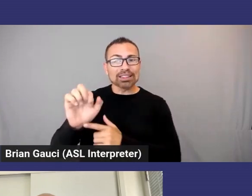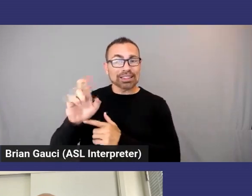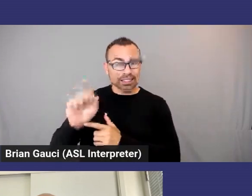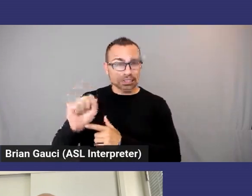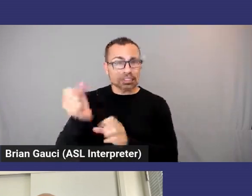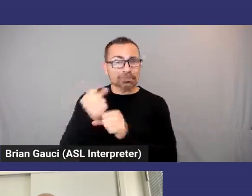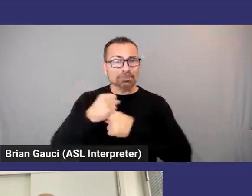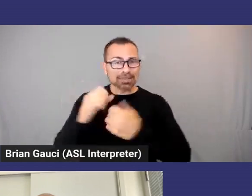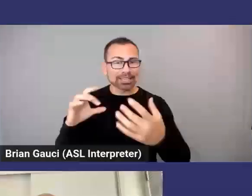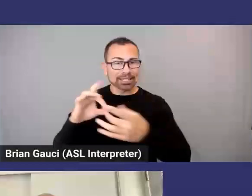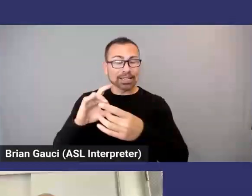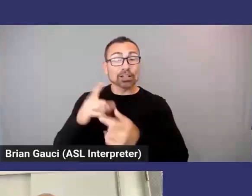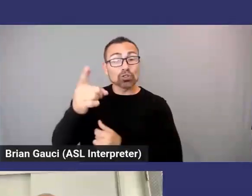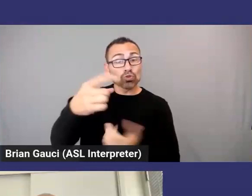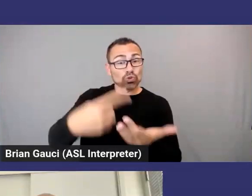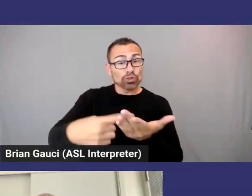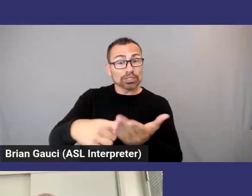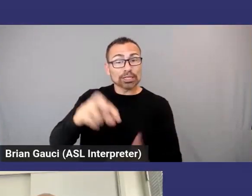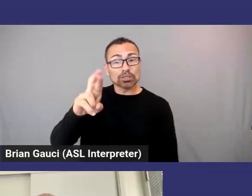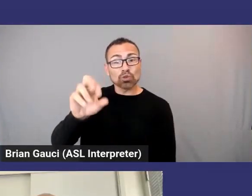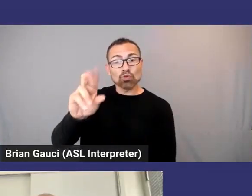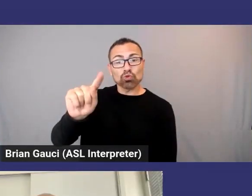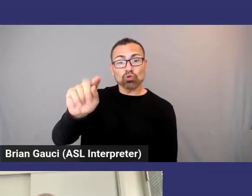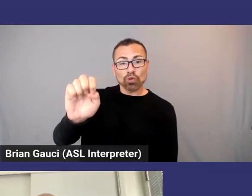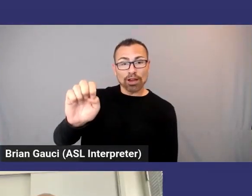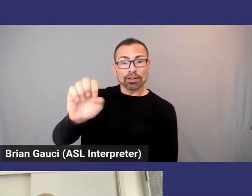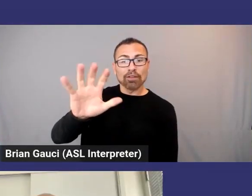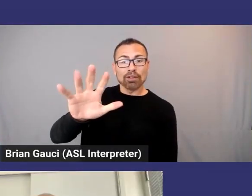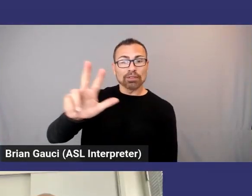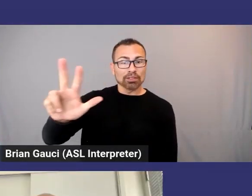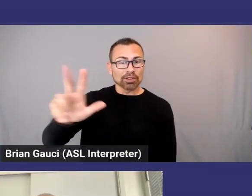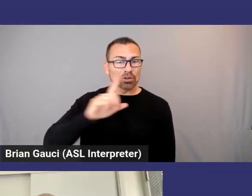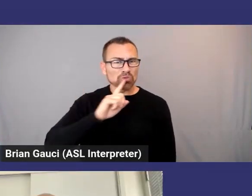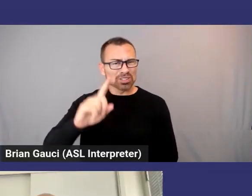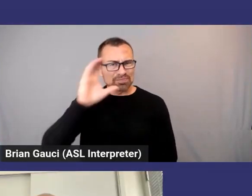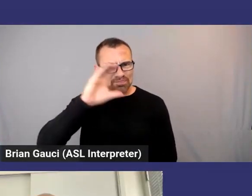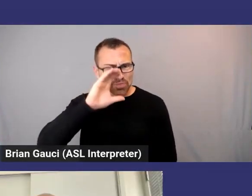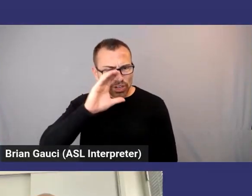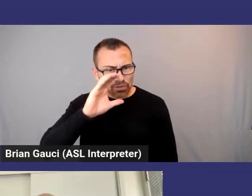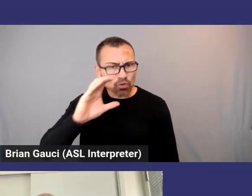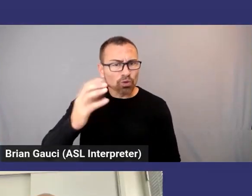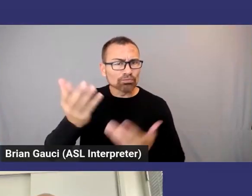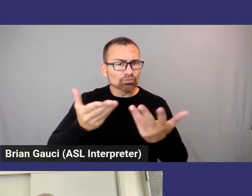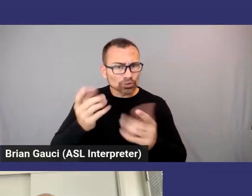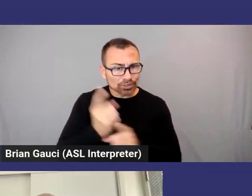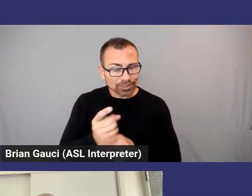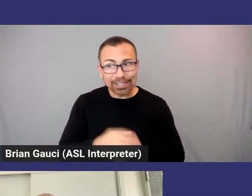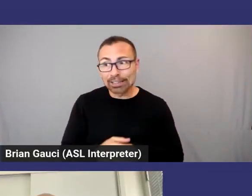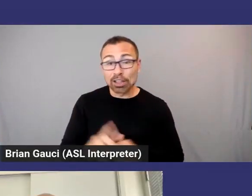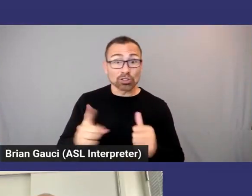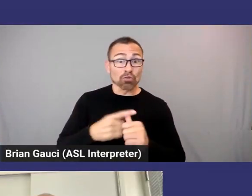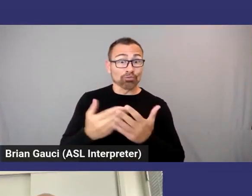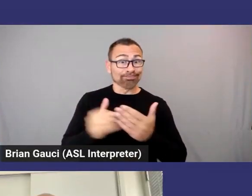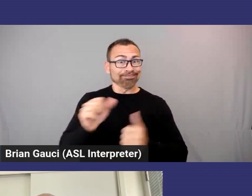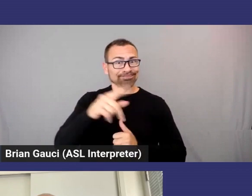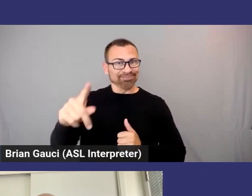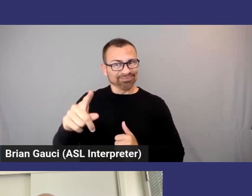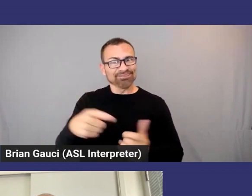53. This is basically service discovery, right? It's one of the first things the application needs to do, right? The application needs to say, hey,